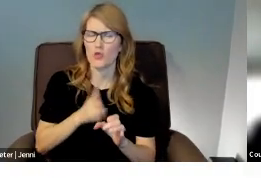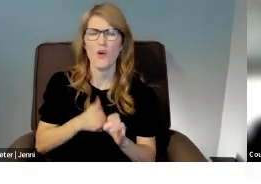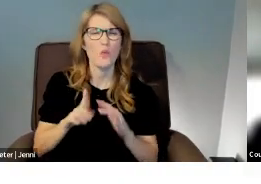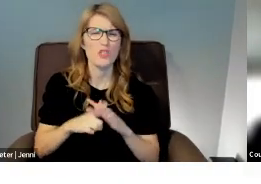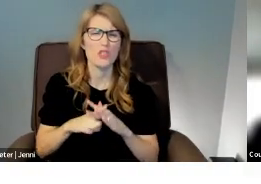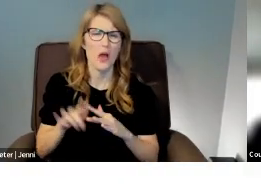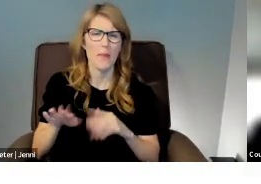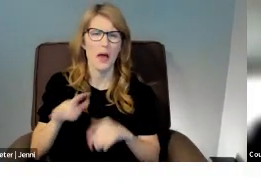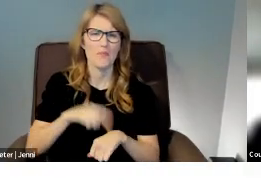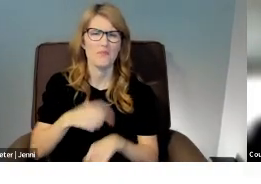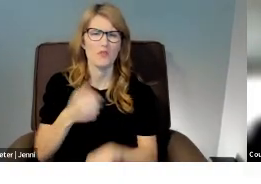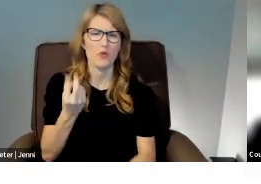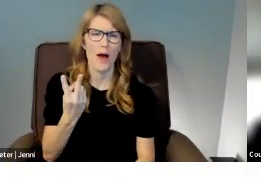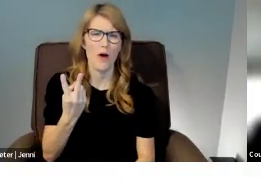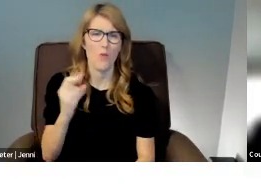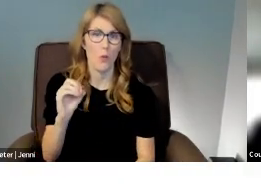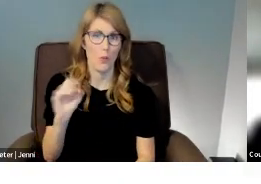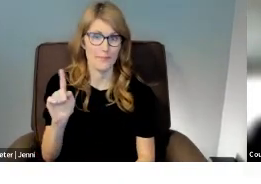12:01.